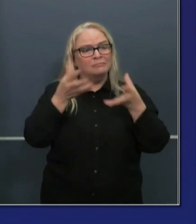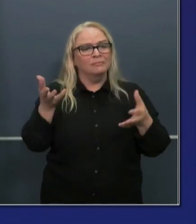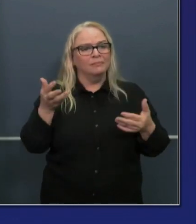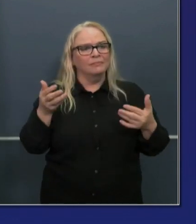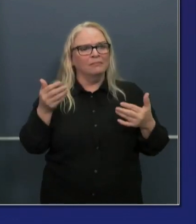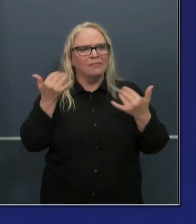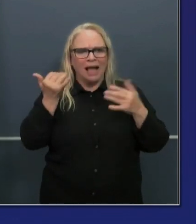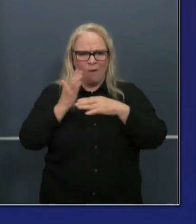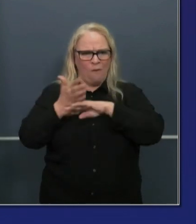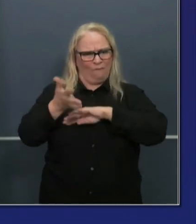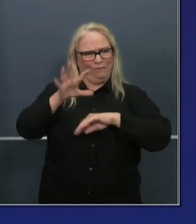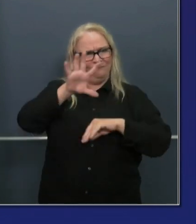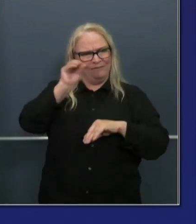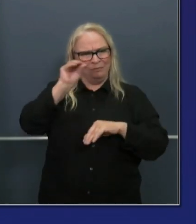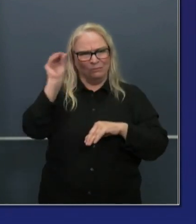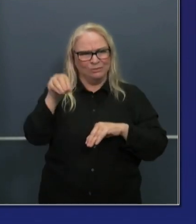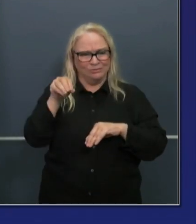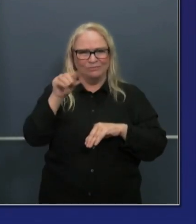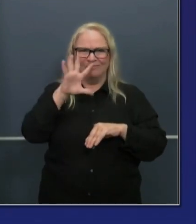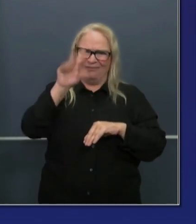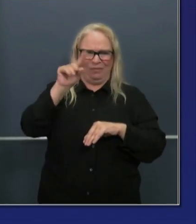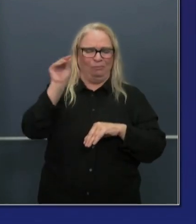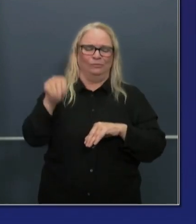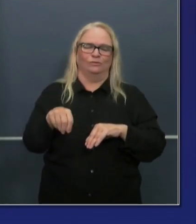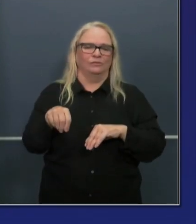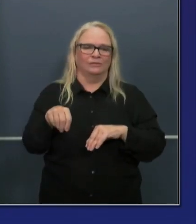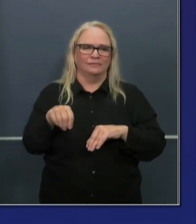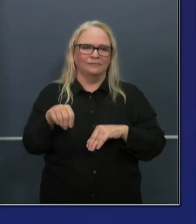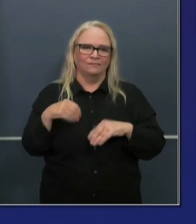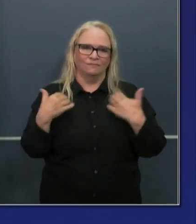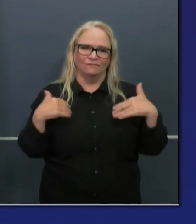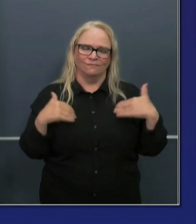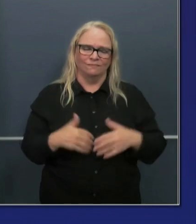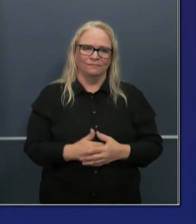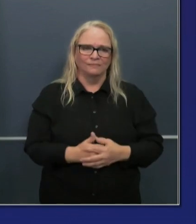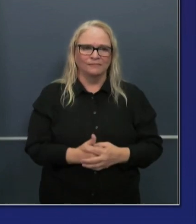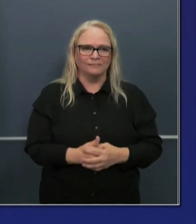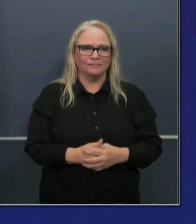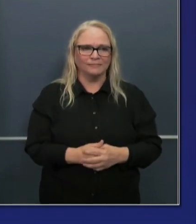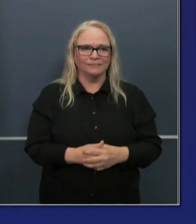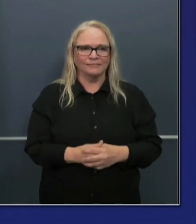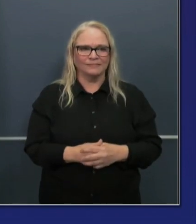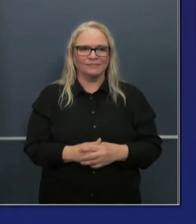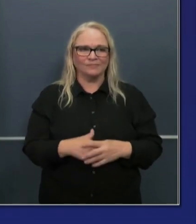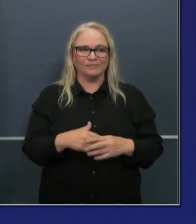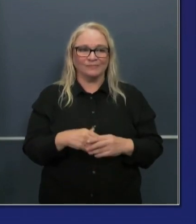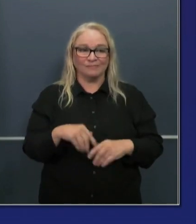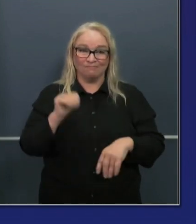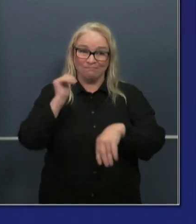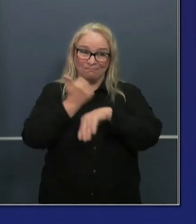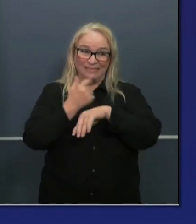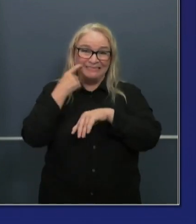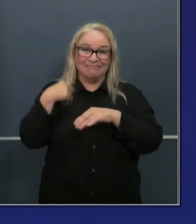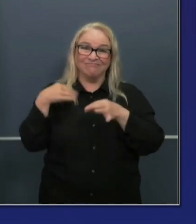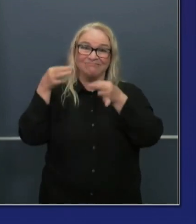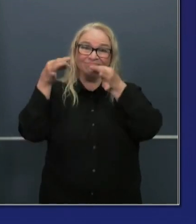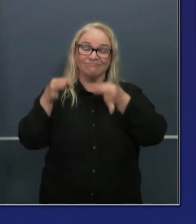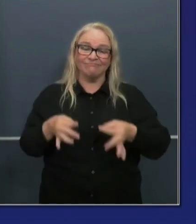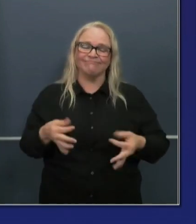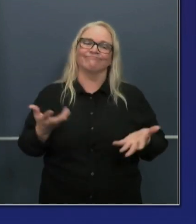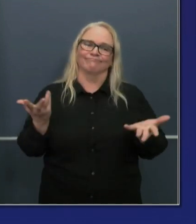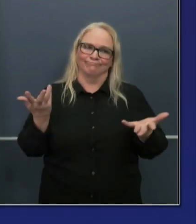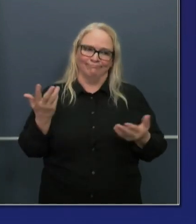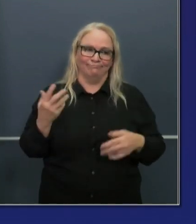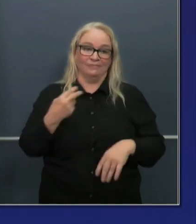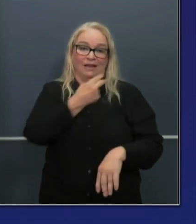50%, 51%. Again, based on what I just expressed and explained, our hospital